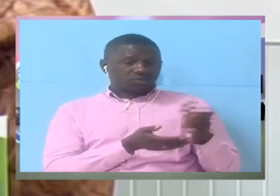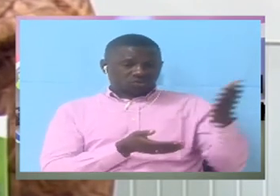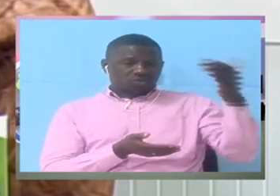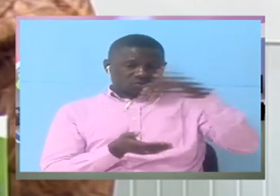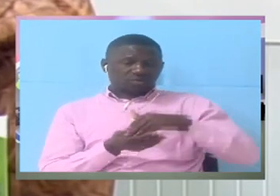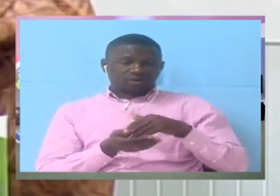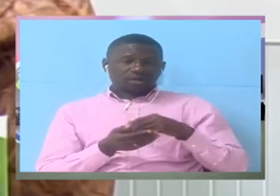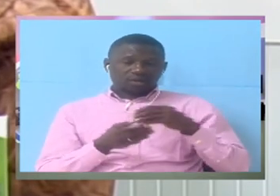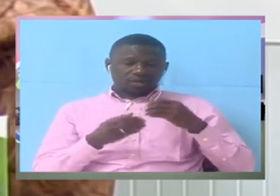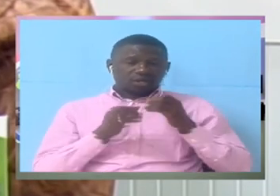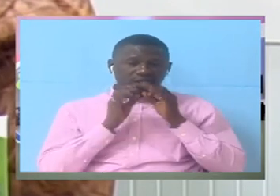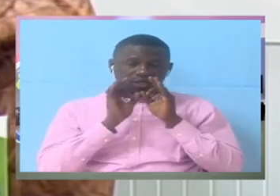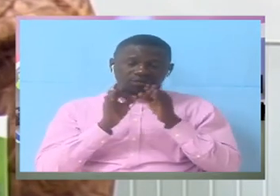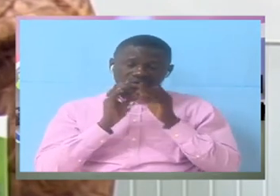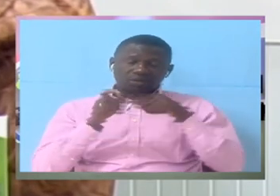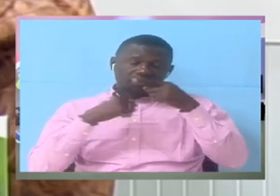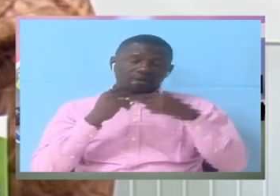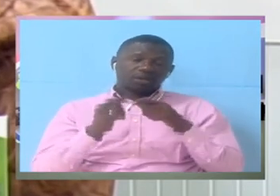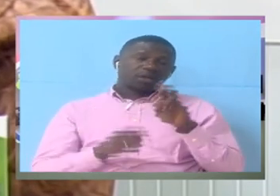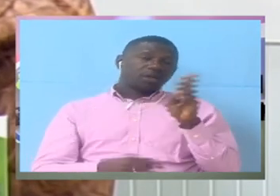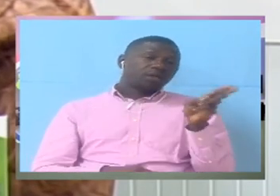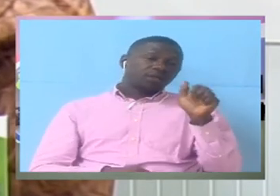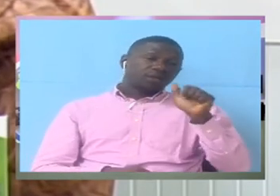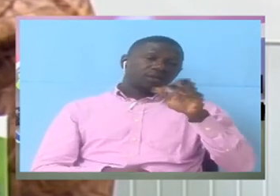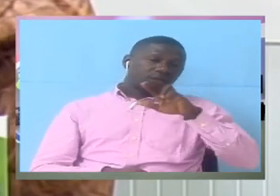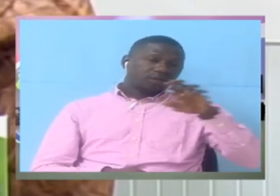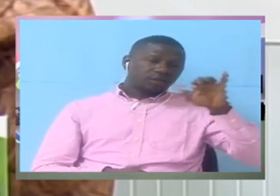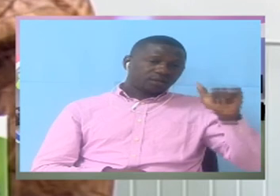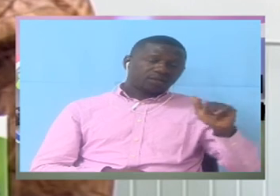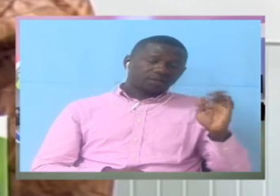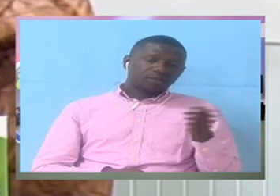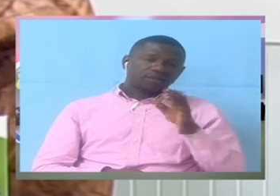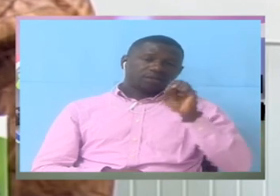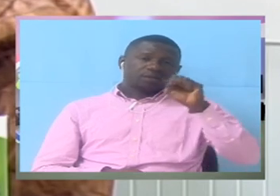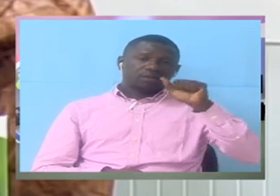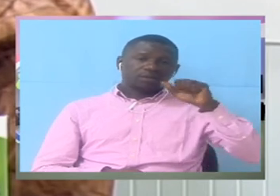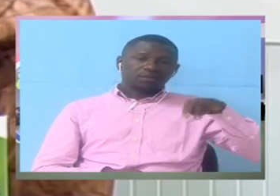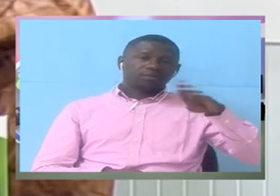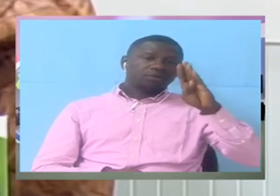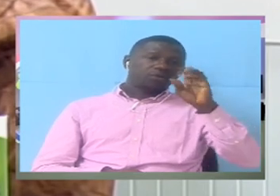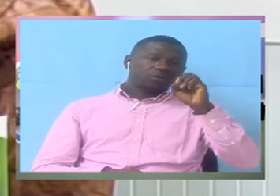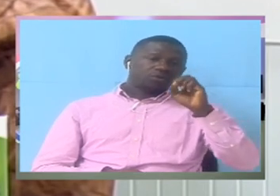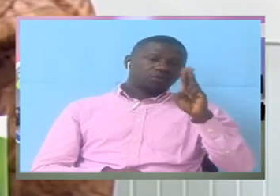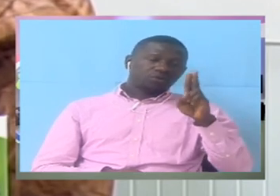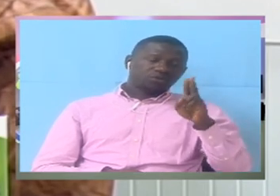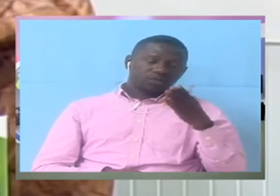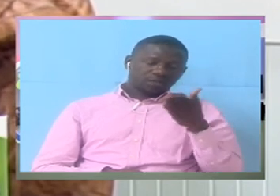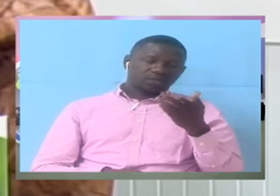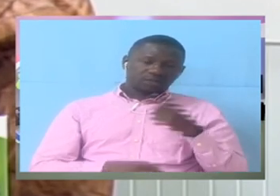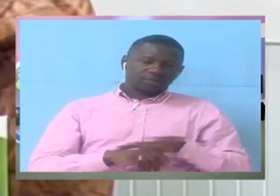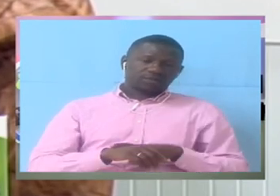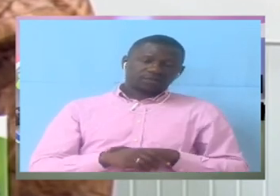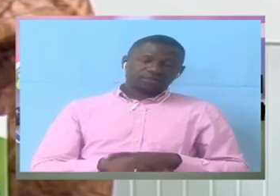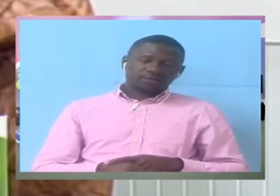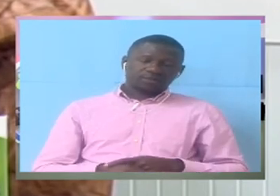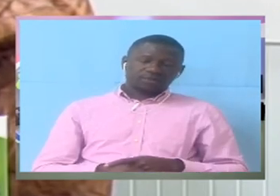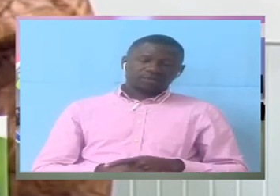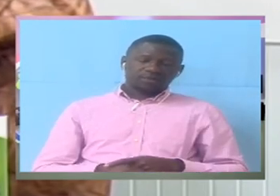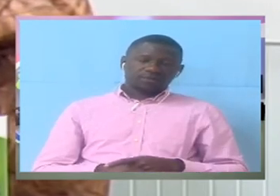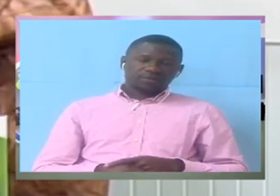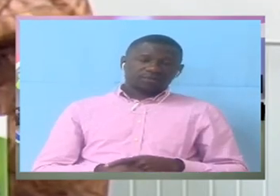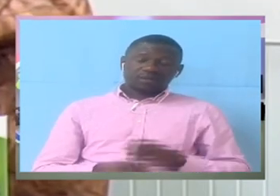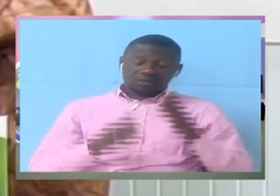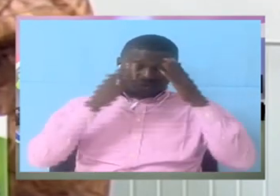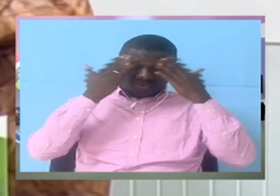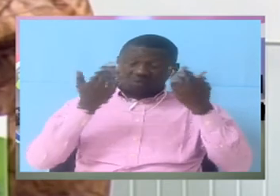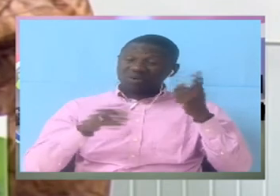else will come here who will tell you about Harry Sambo's deeds. Ari na ma malo wotu mo na position bablu bro ala kolma izide. I do